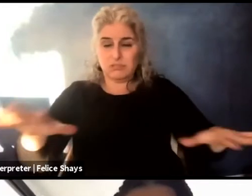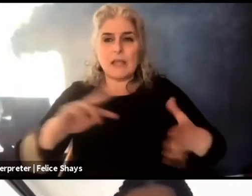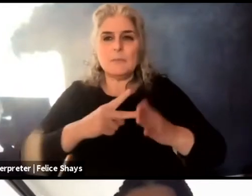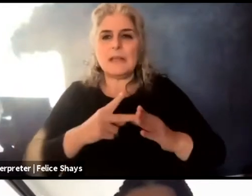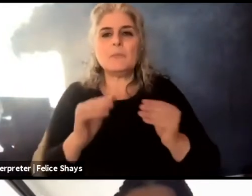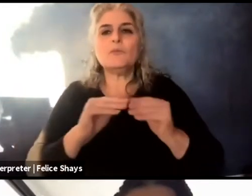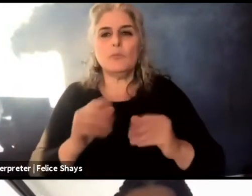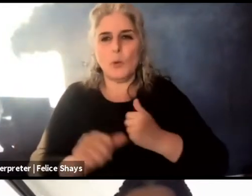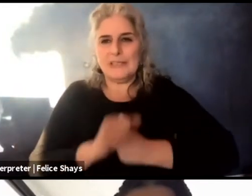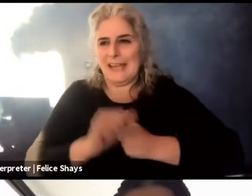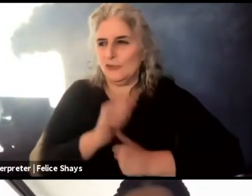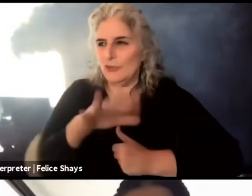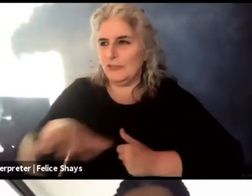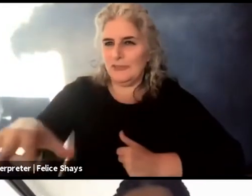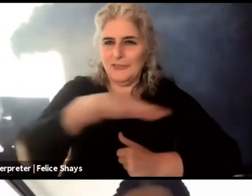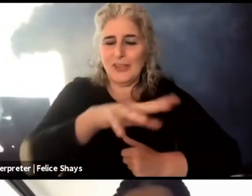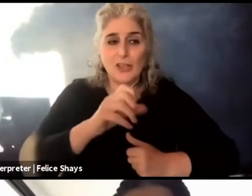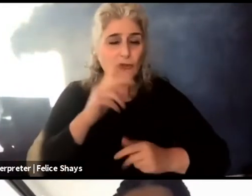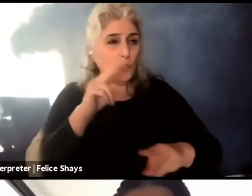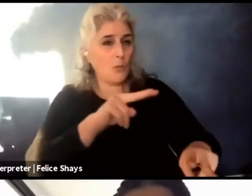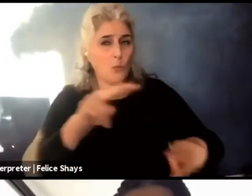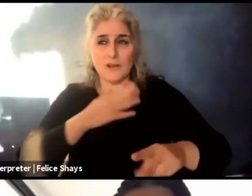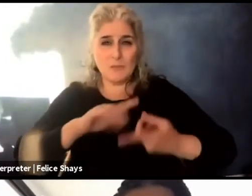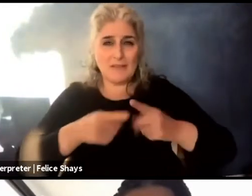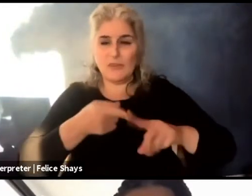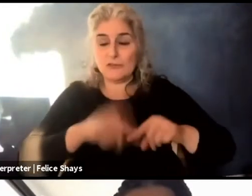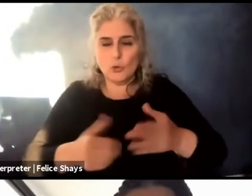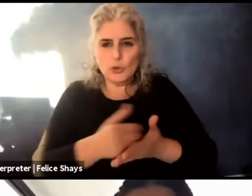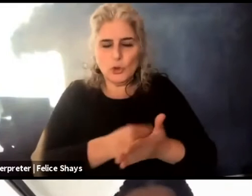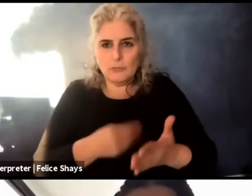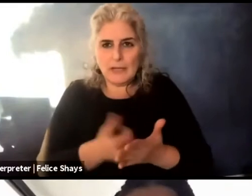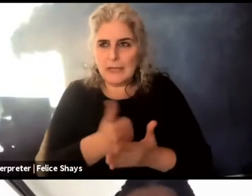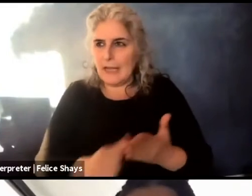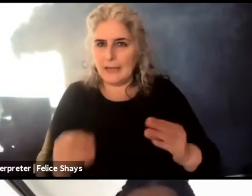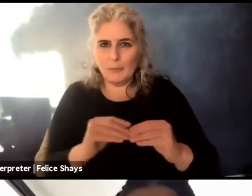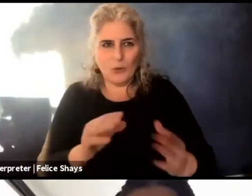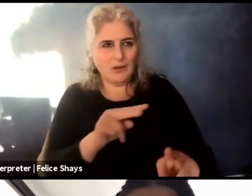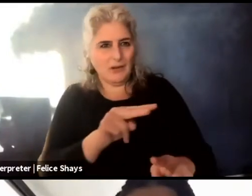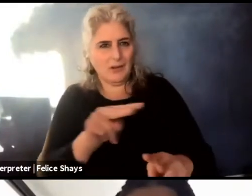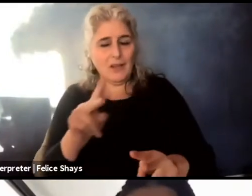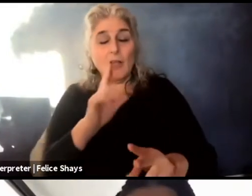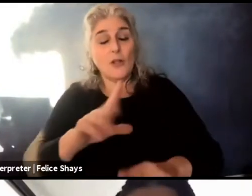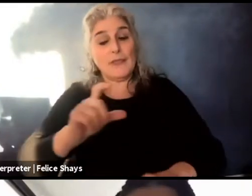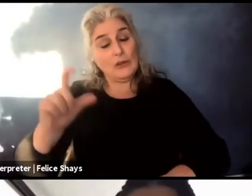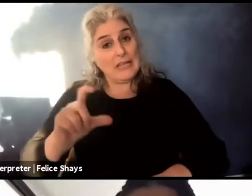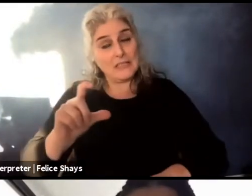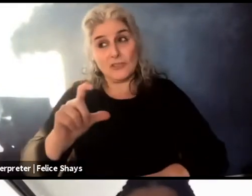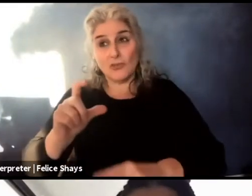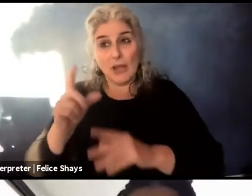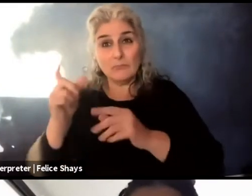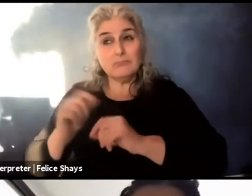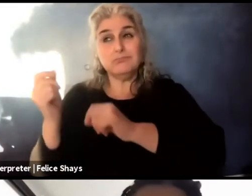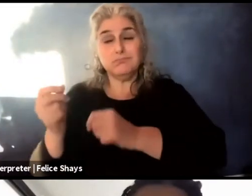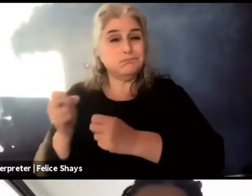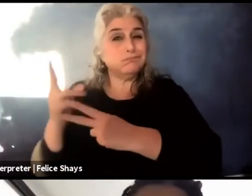my friends unable to make a living on, you know, constantly their Instagram feeds were constantly being pulled